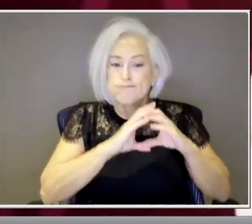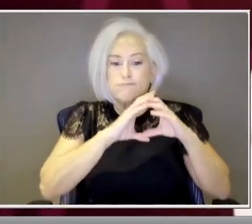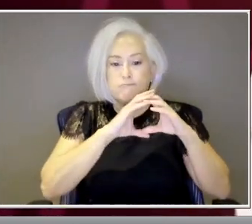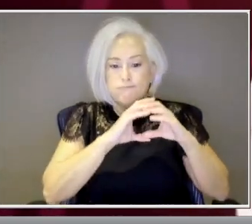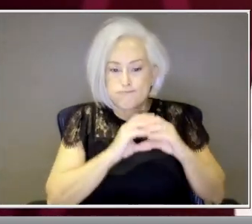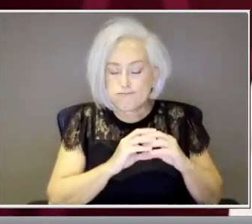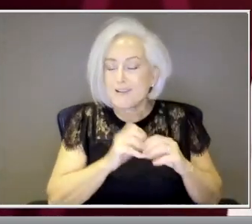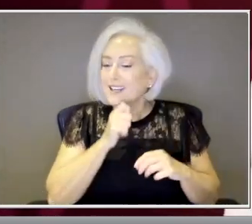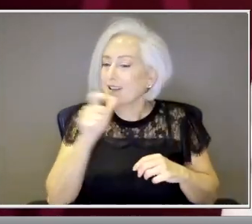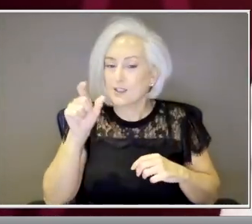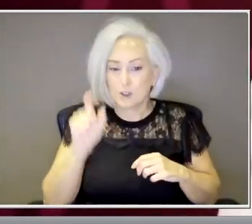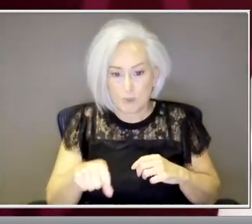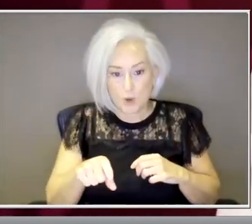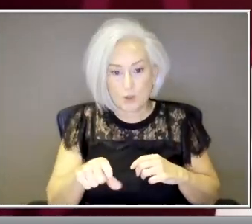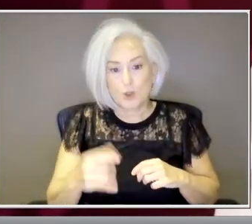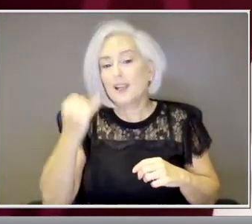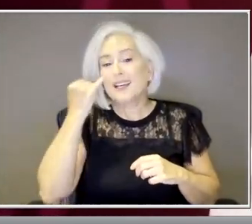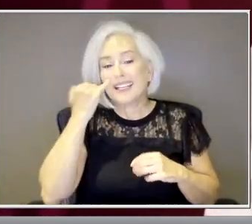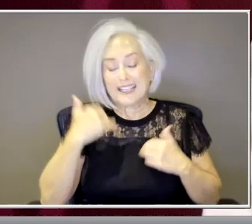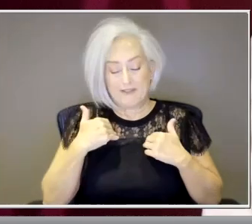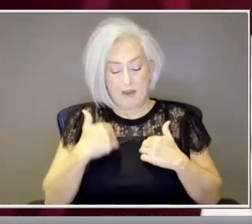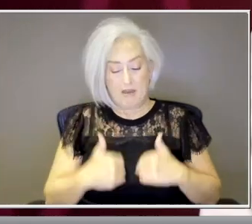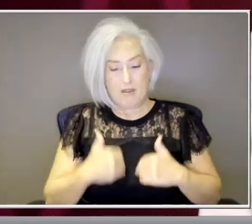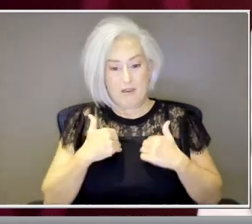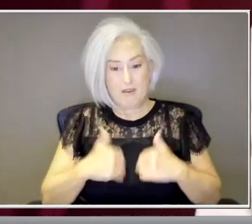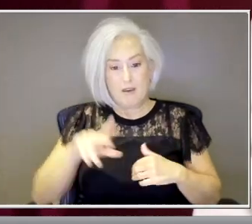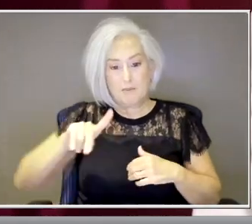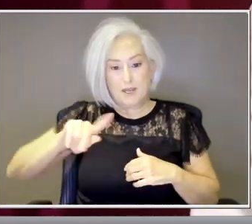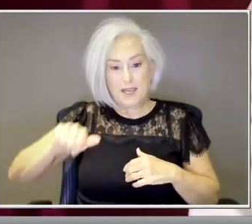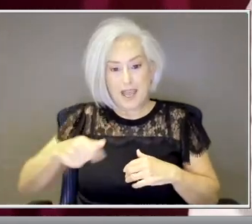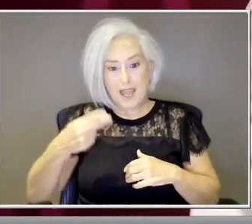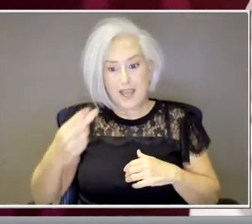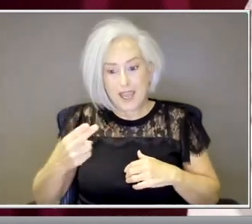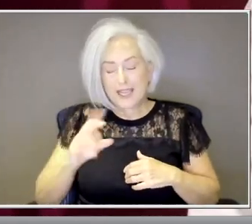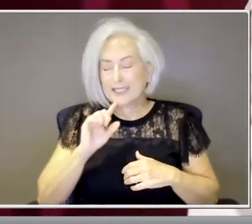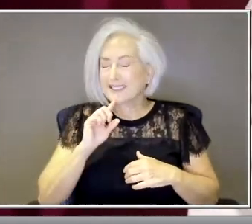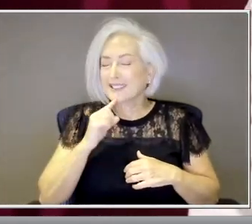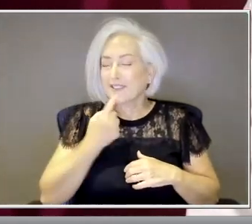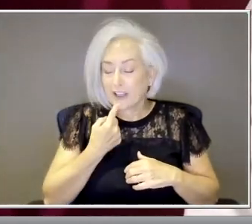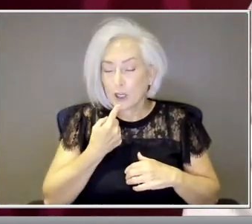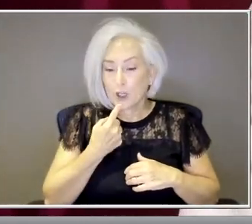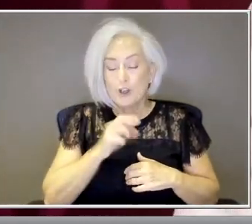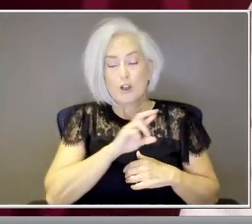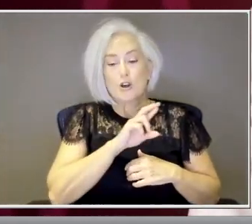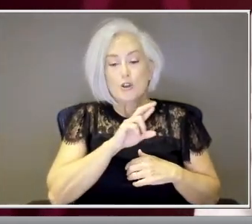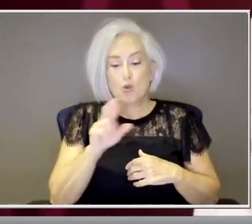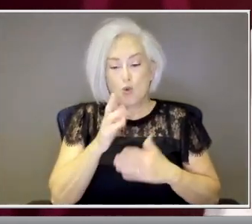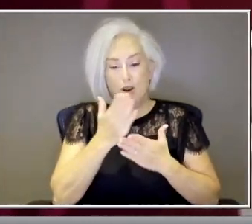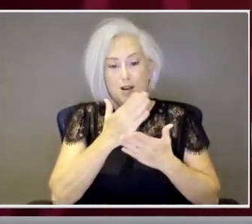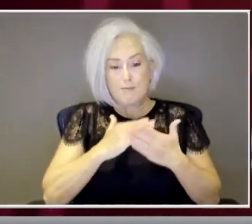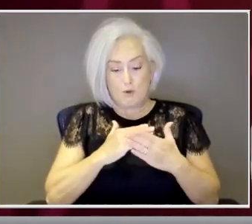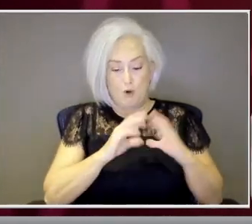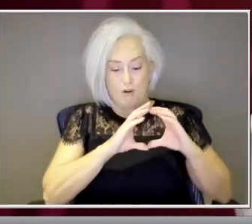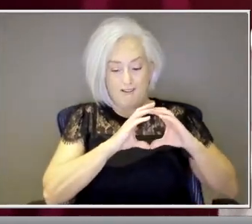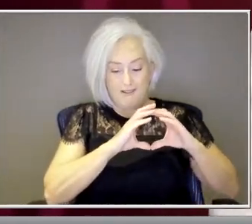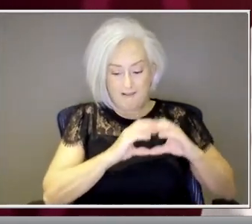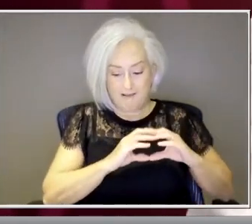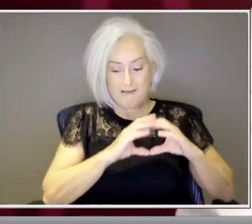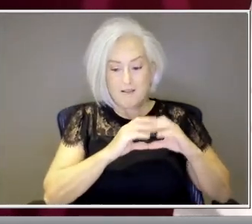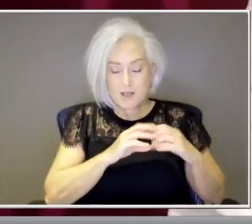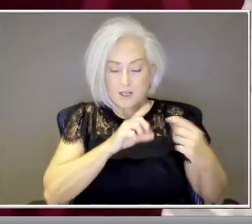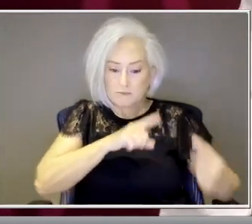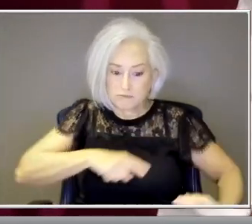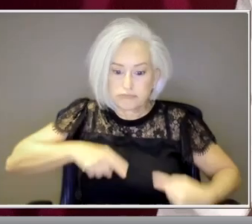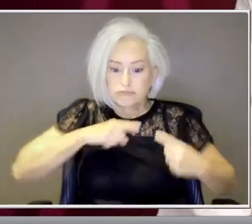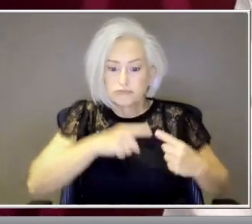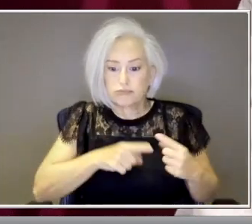that's severe, the right side of the heart really struggles to keep up with that. And the heart has 2 jobs. It's got to pump blood forward, yes, but it's also